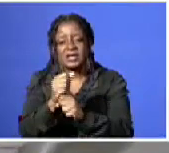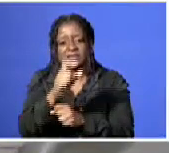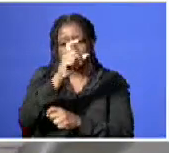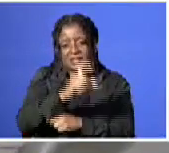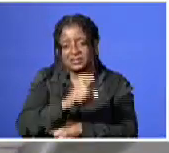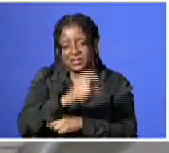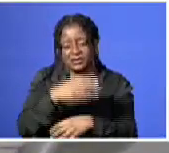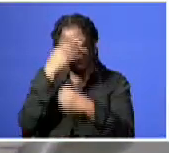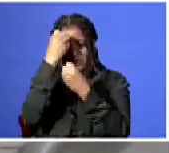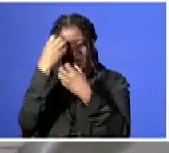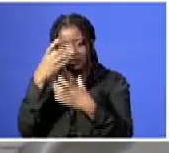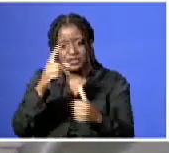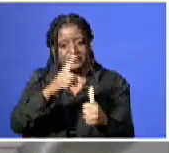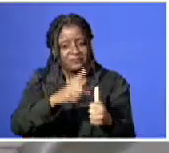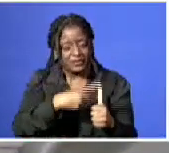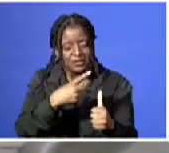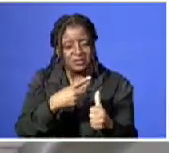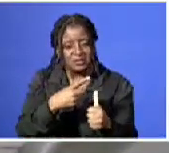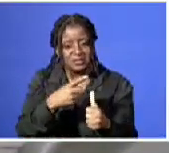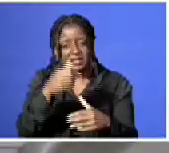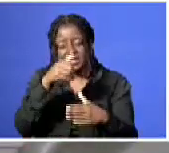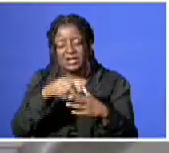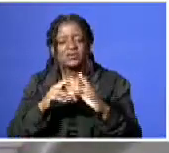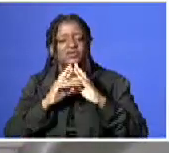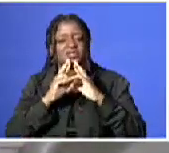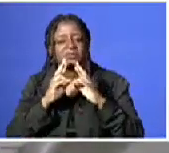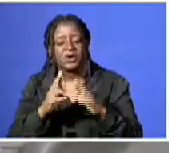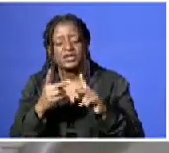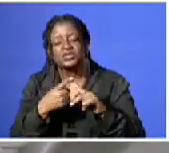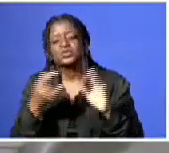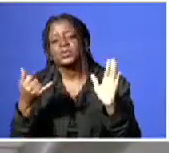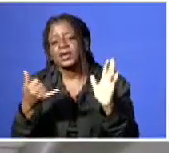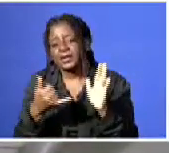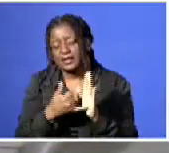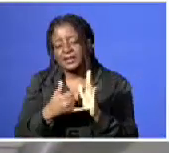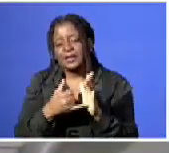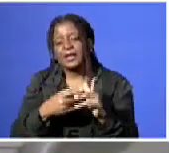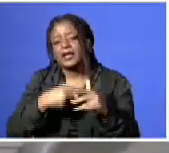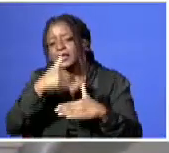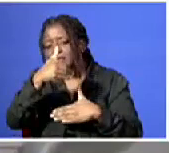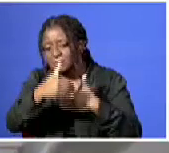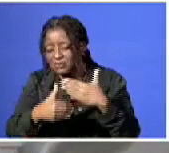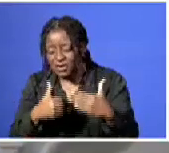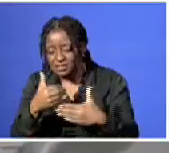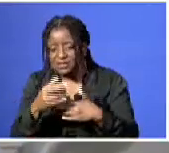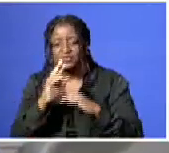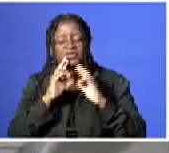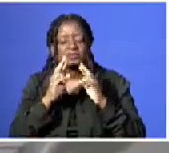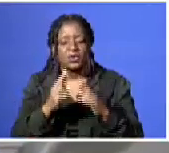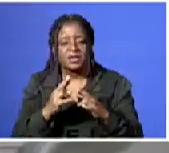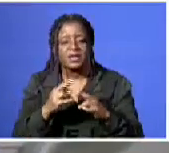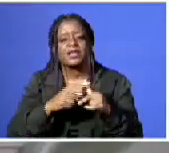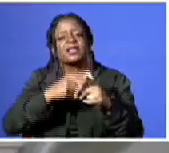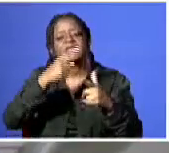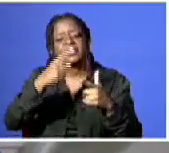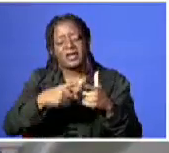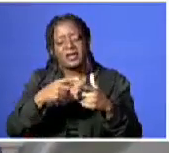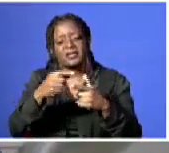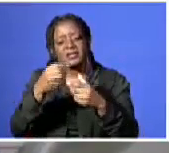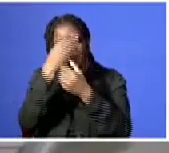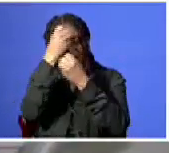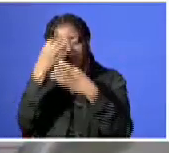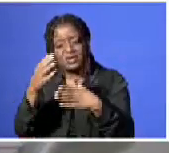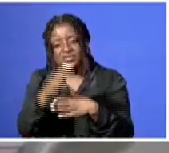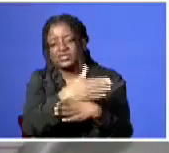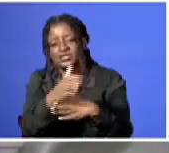first. In responding to it, and in the process of responding to it, then the information is given to